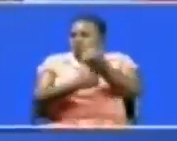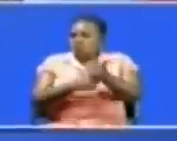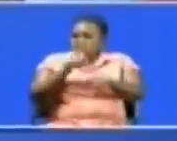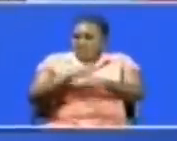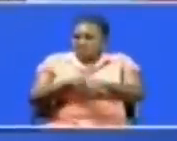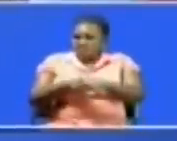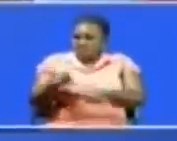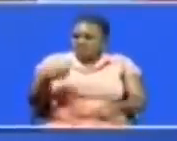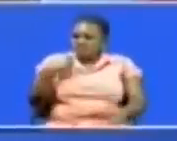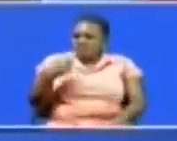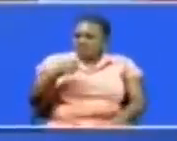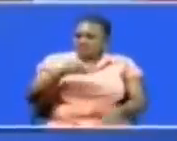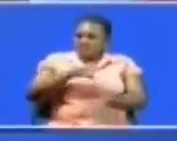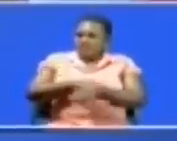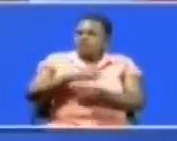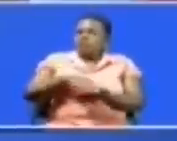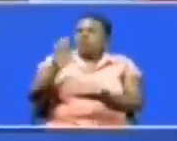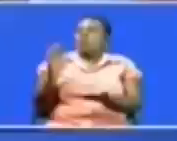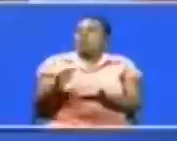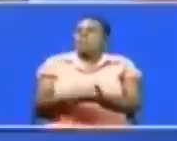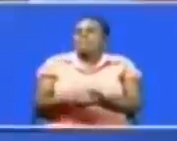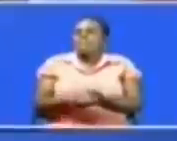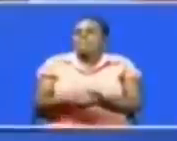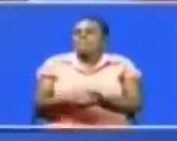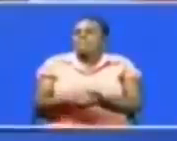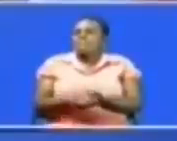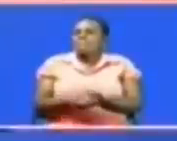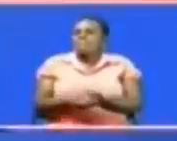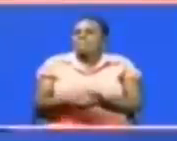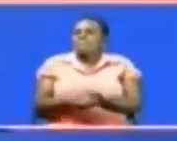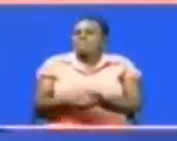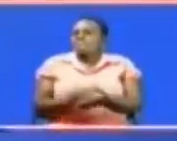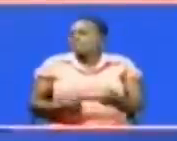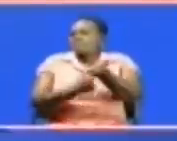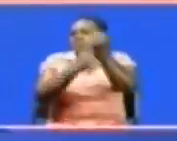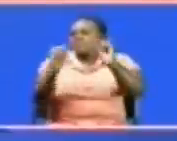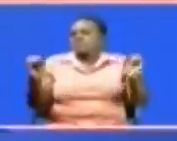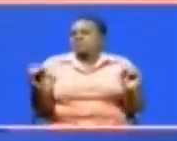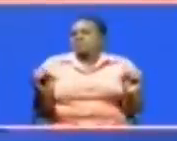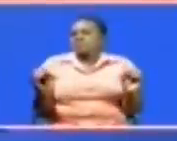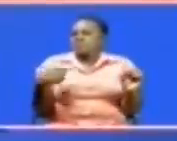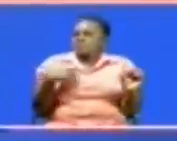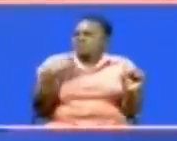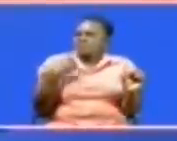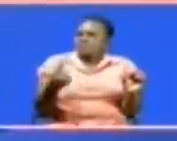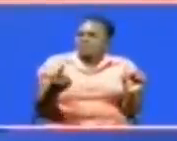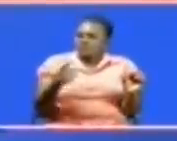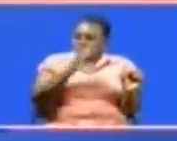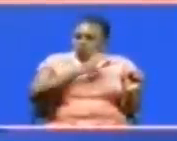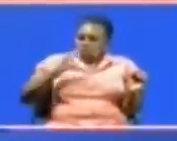are contested that then they should get as much as they're giving? We don't agree. And I have to say that as a